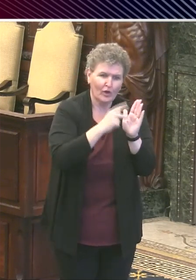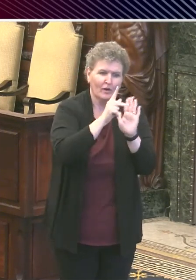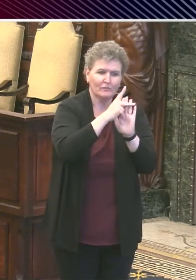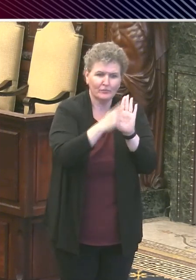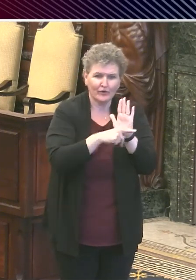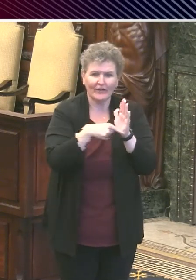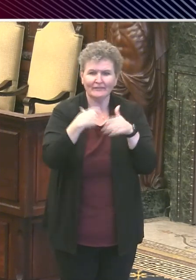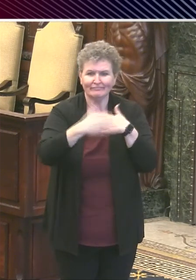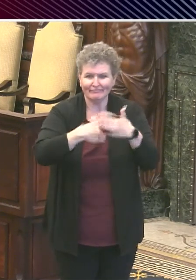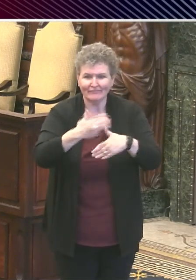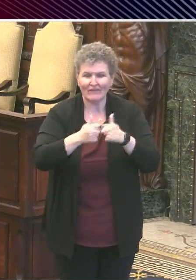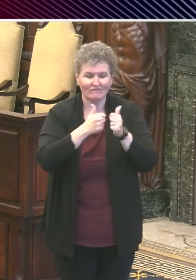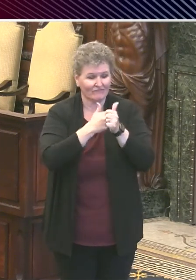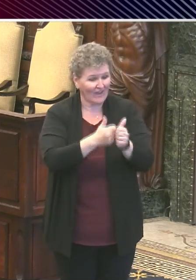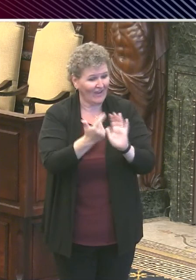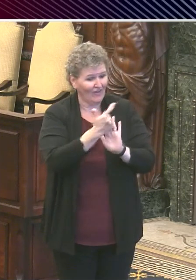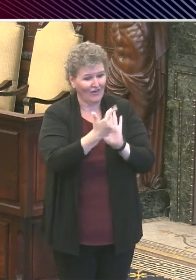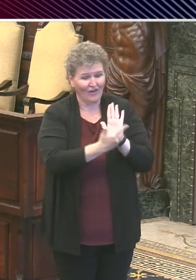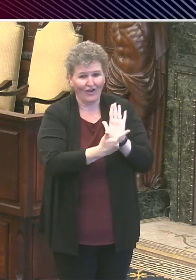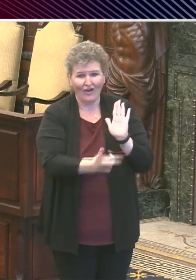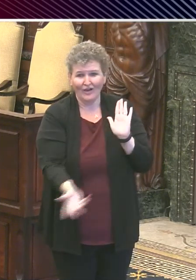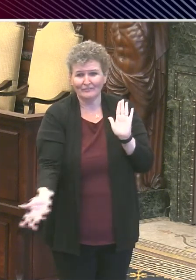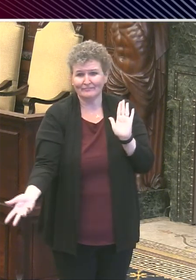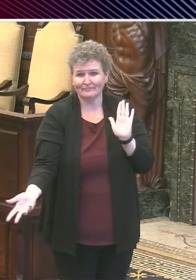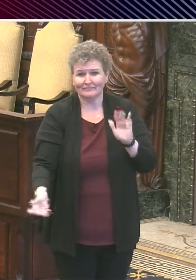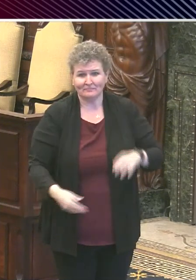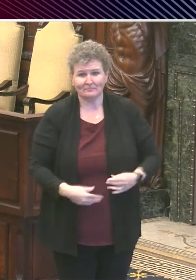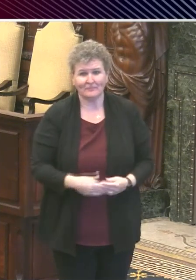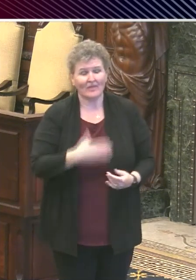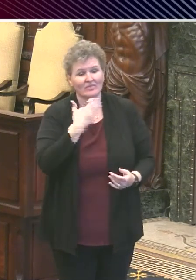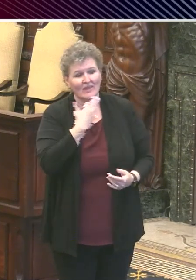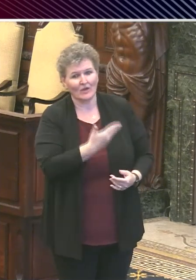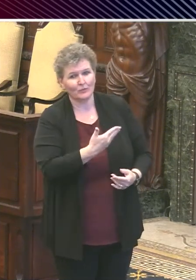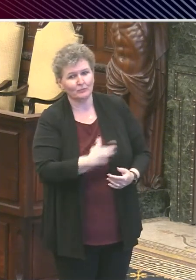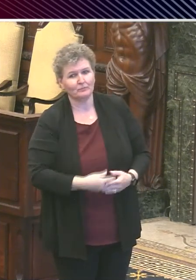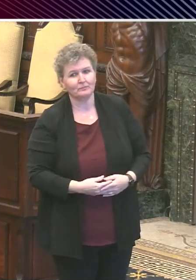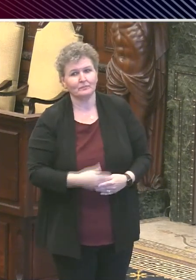legally. All right. Thank you so much. Thank you, Manny. Thank you,